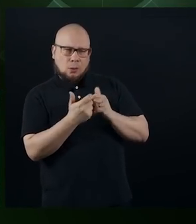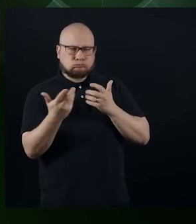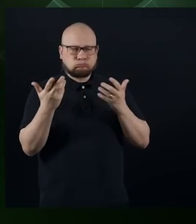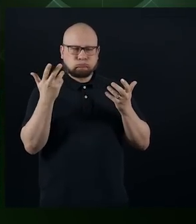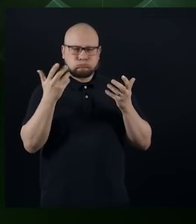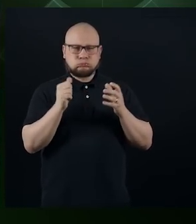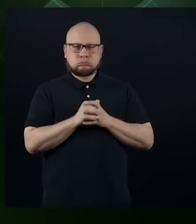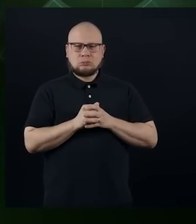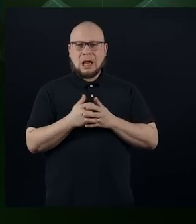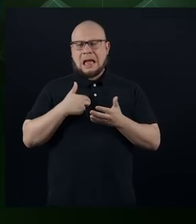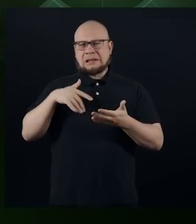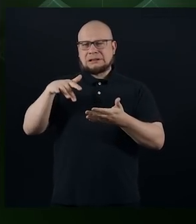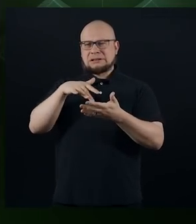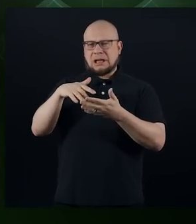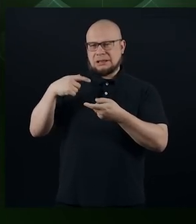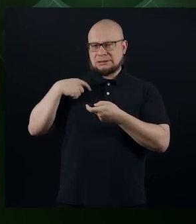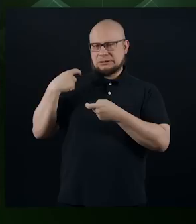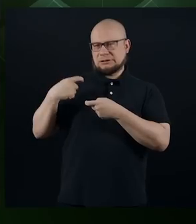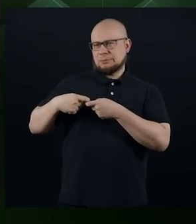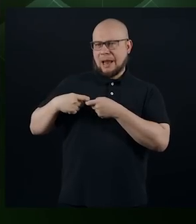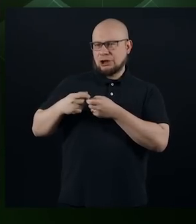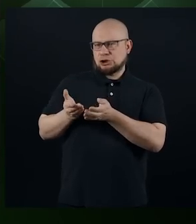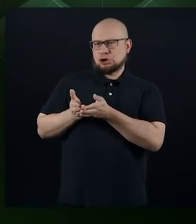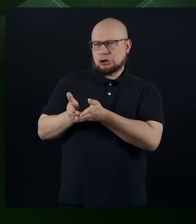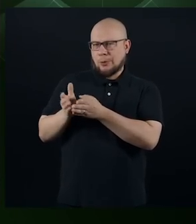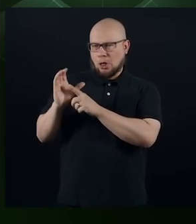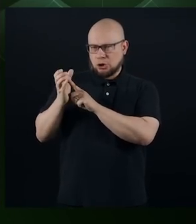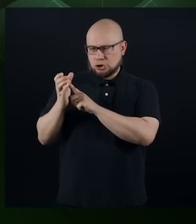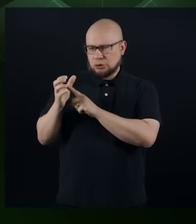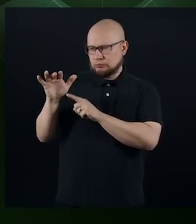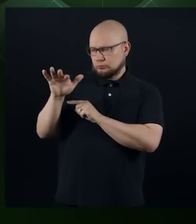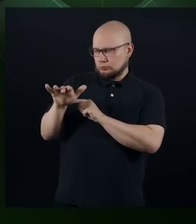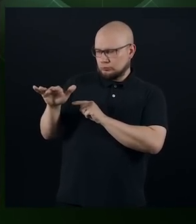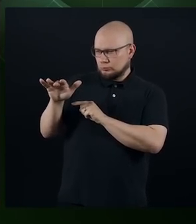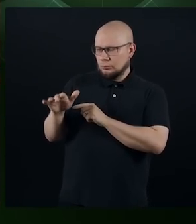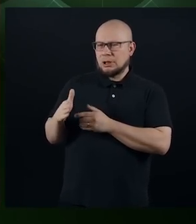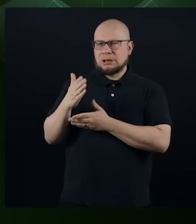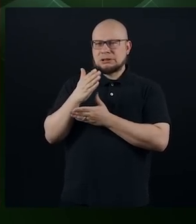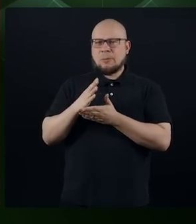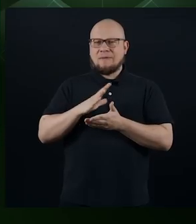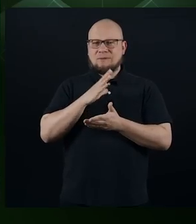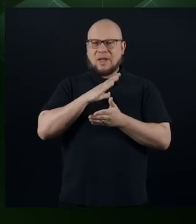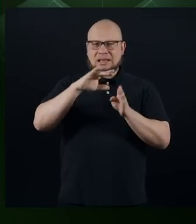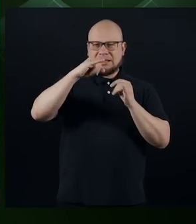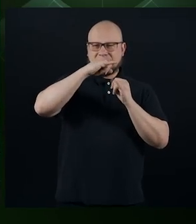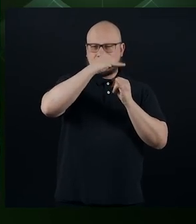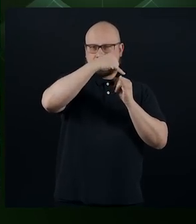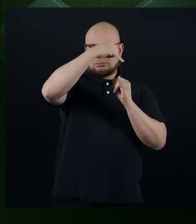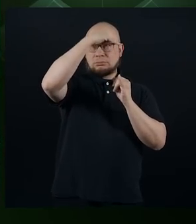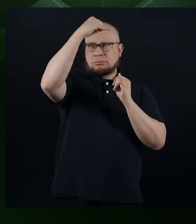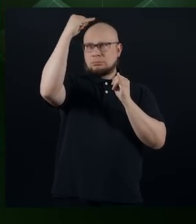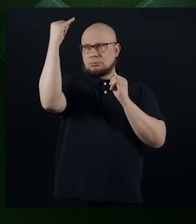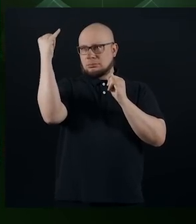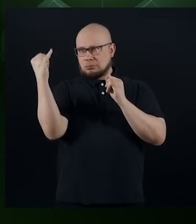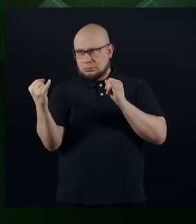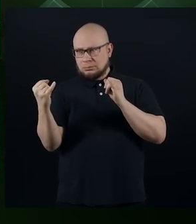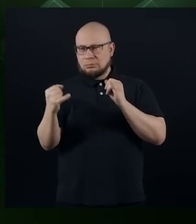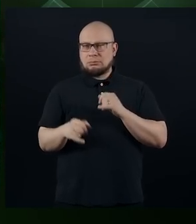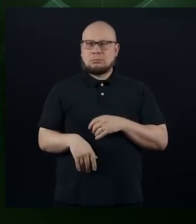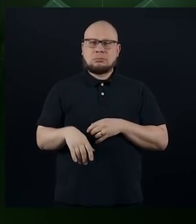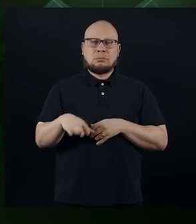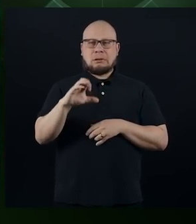at Spanish colonial architecture with very intricate arches. We had the terracotta tiles